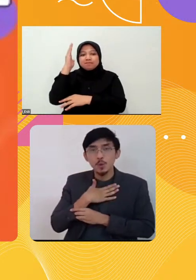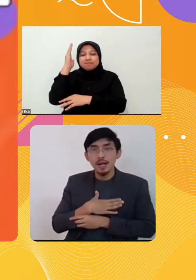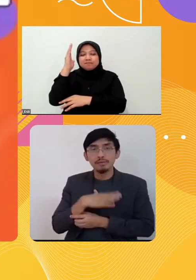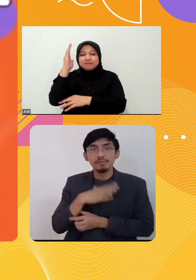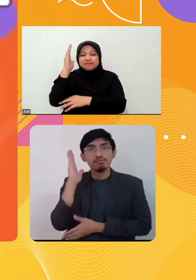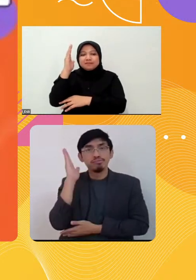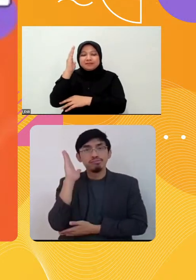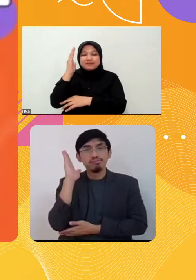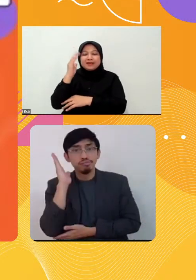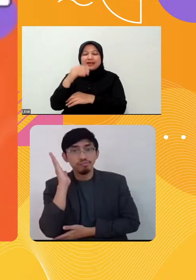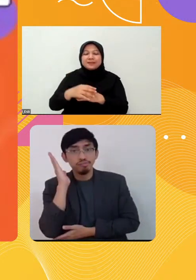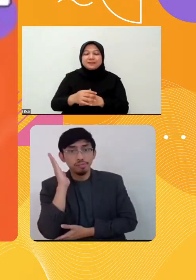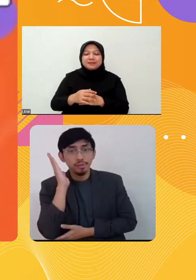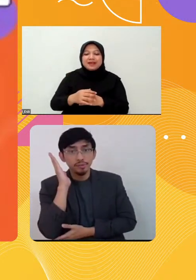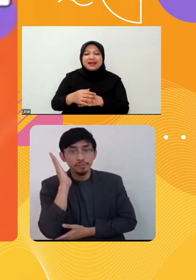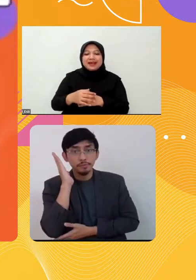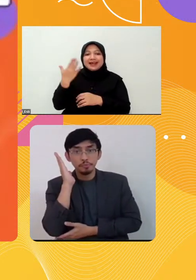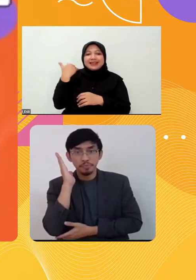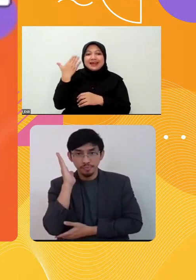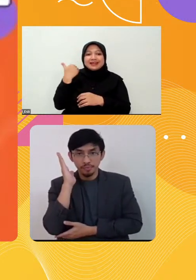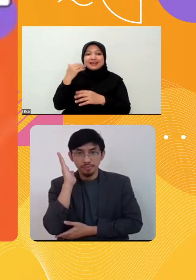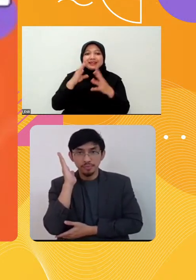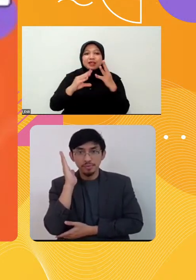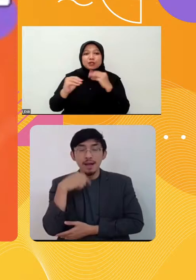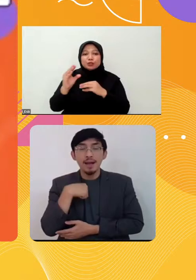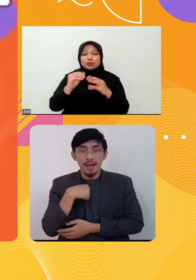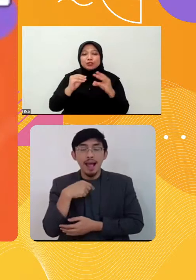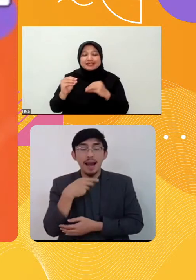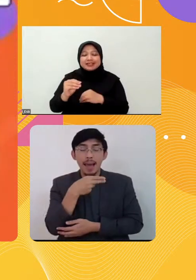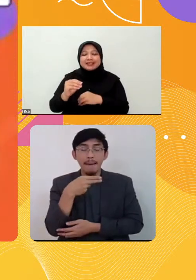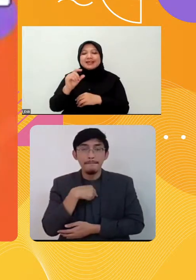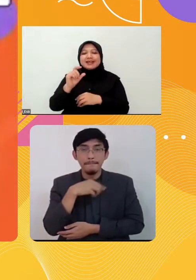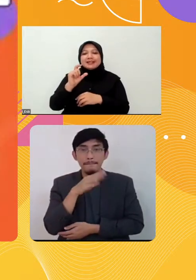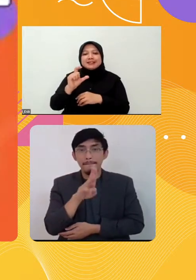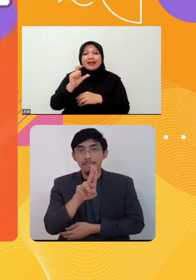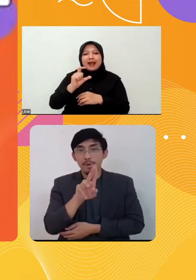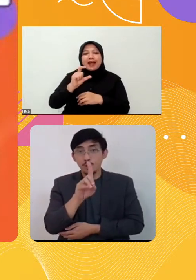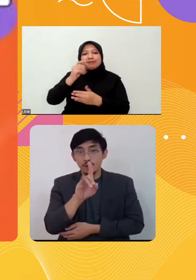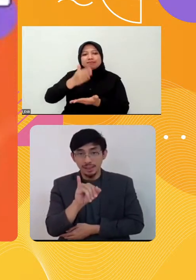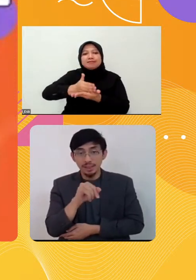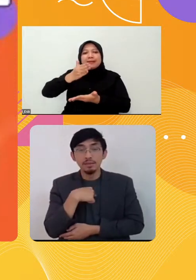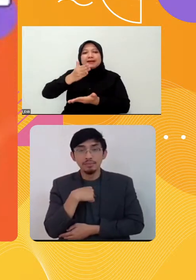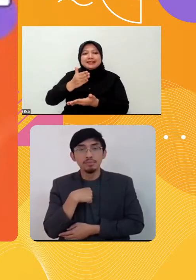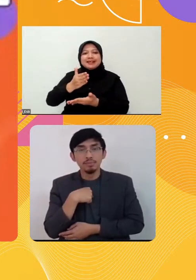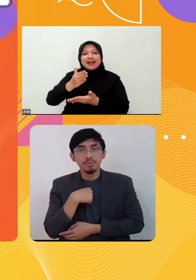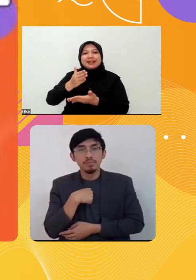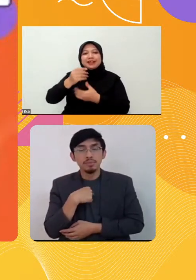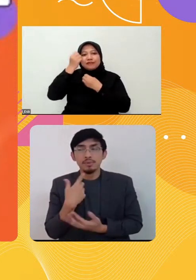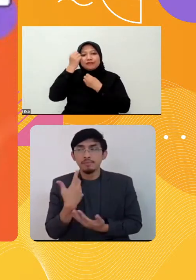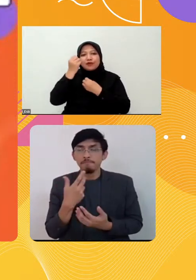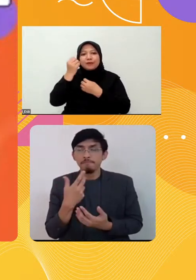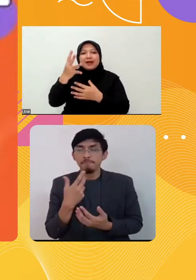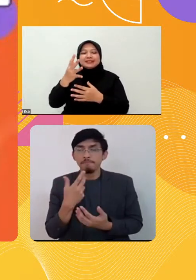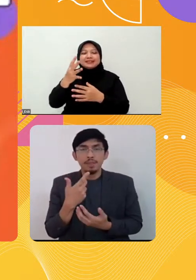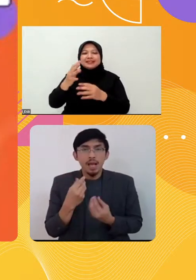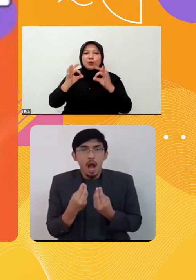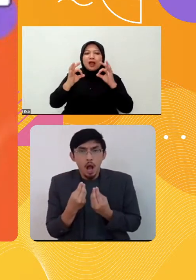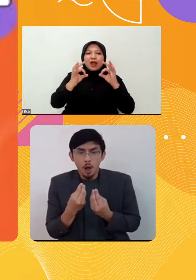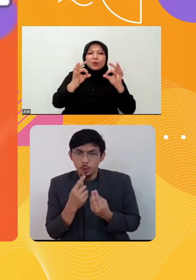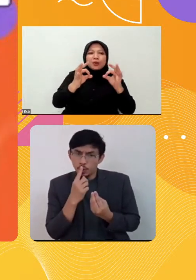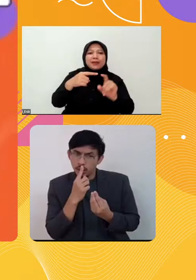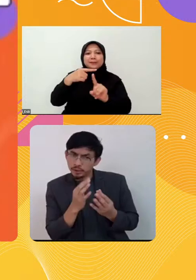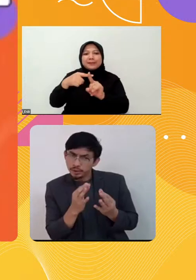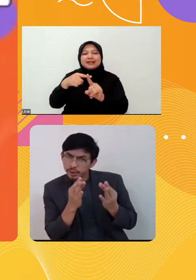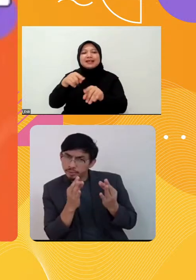at the time we discussed about how to ensure the information to be accurate and to be evidence-based. And